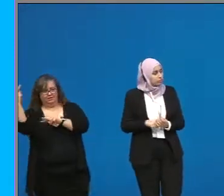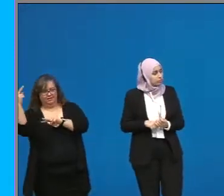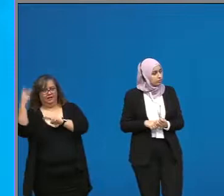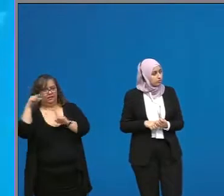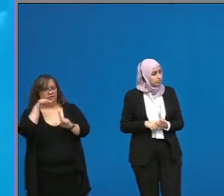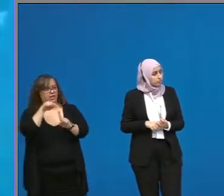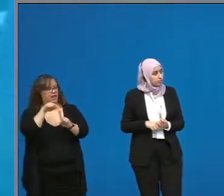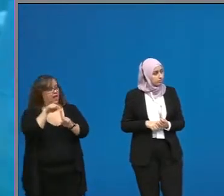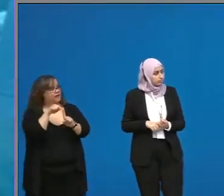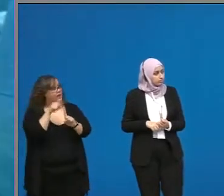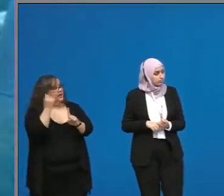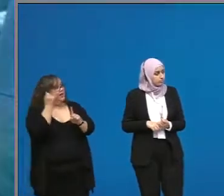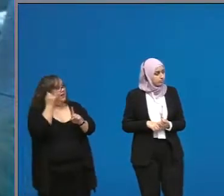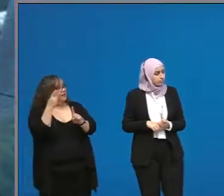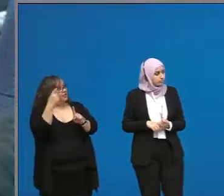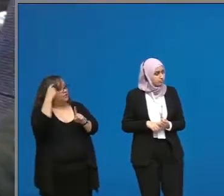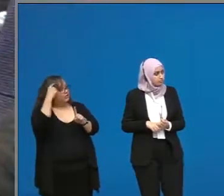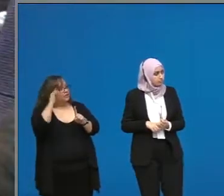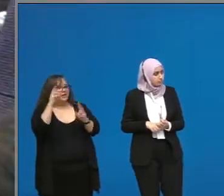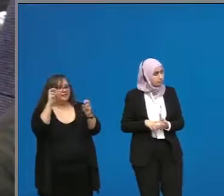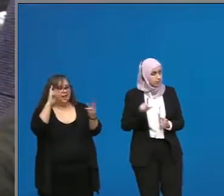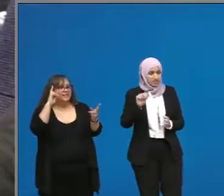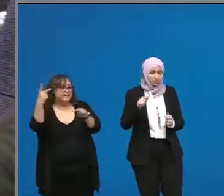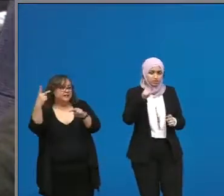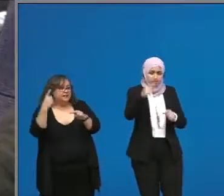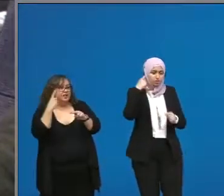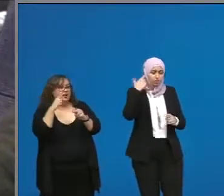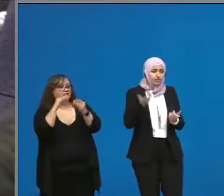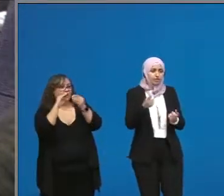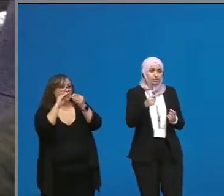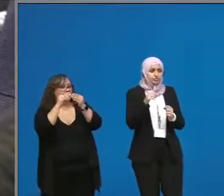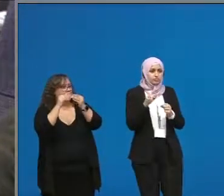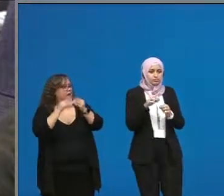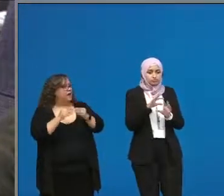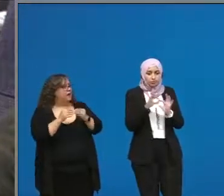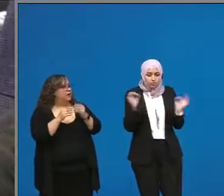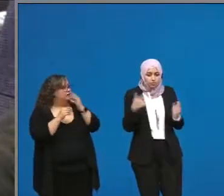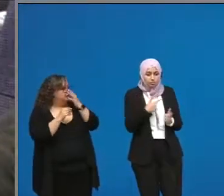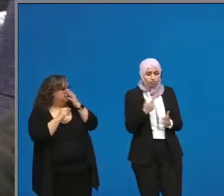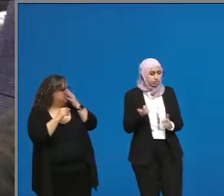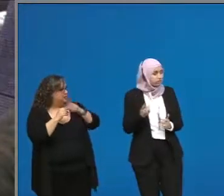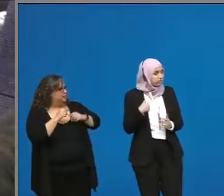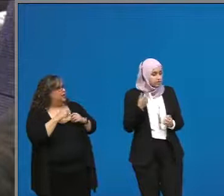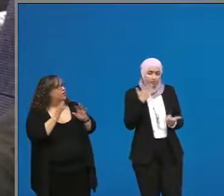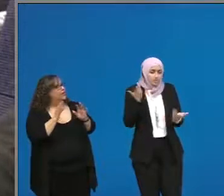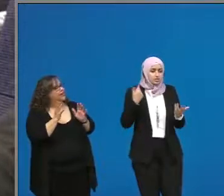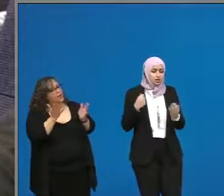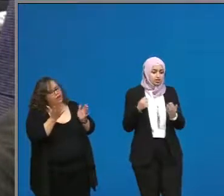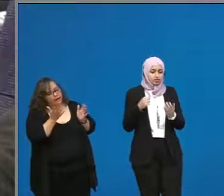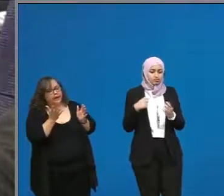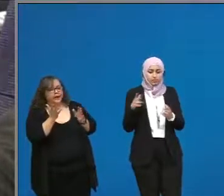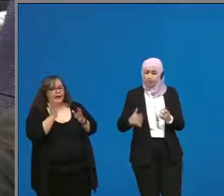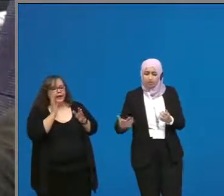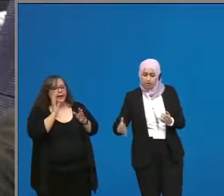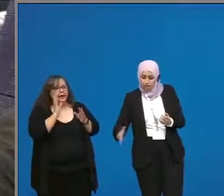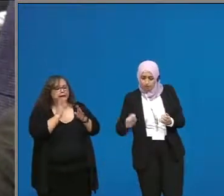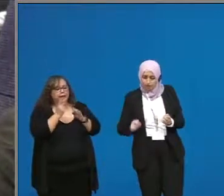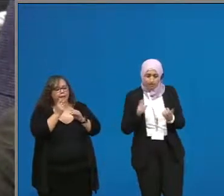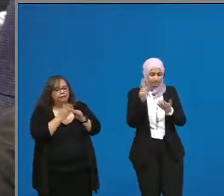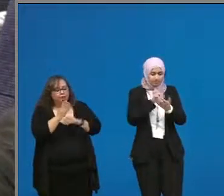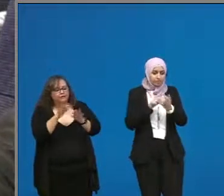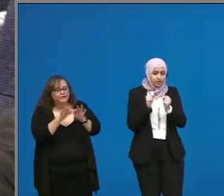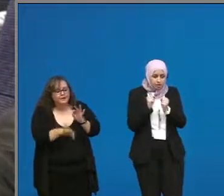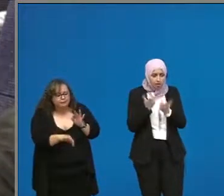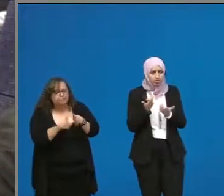this is that it's the dyslexia of maths. That's the simplest way to think about it. Oversimplification, I apologize for that. But the difficulty